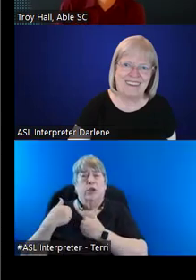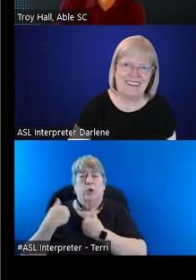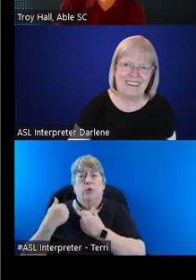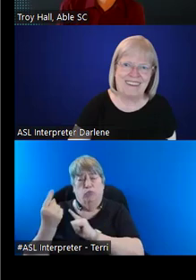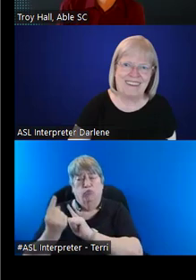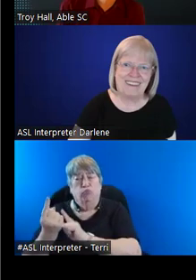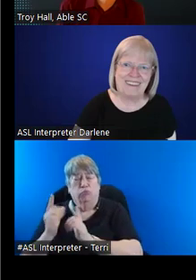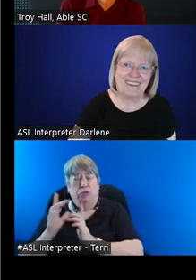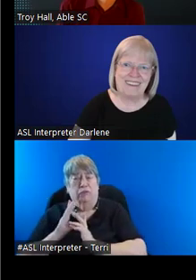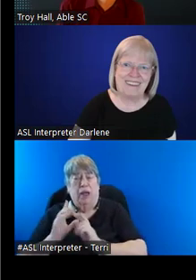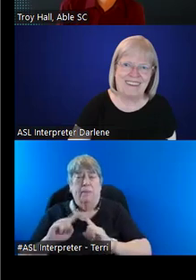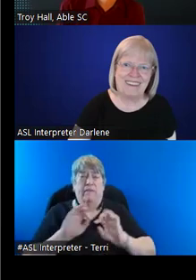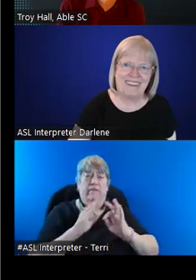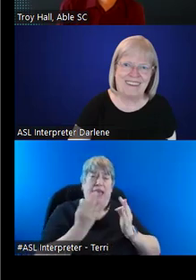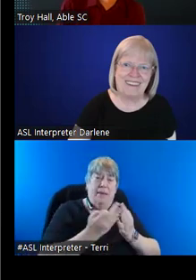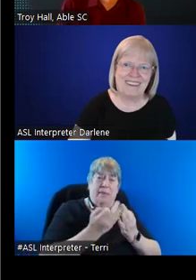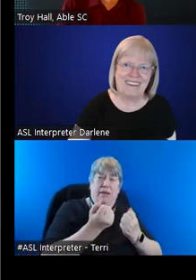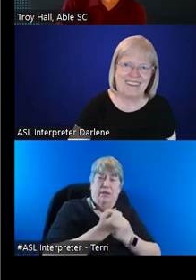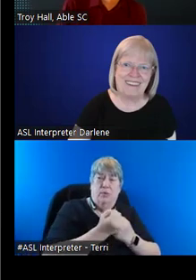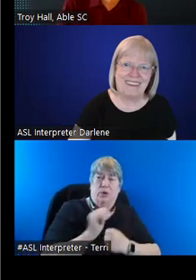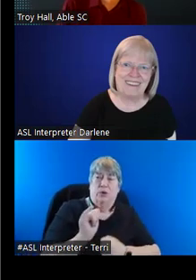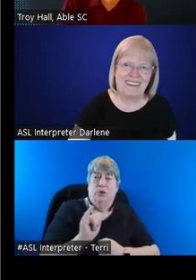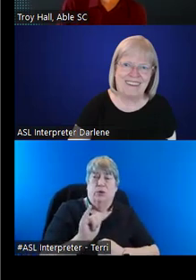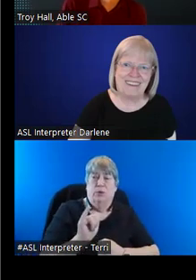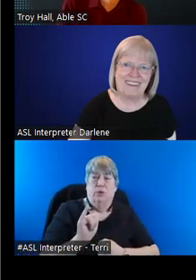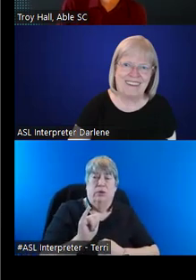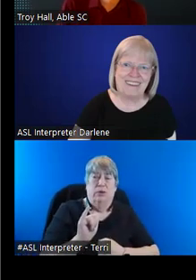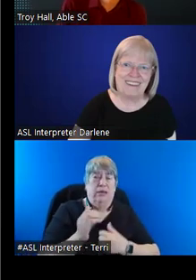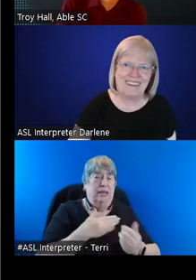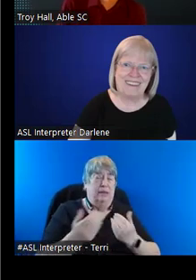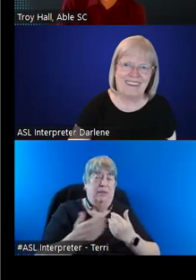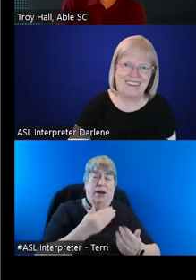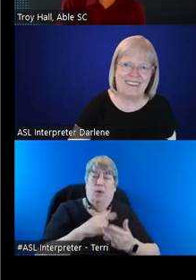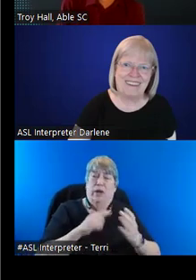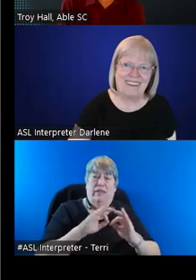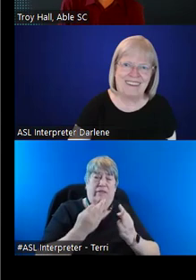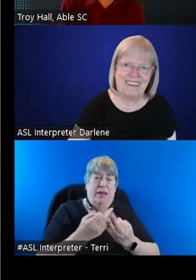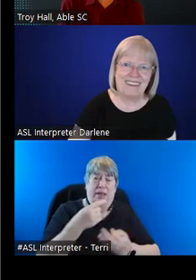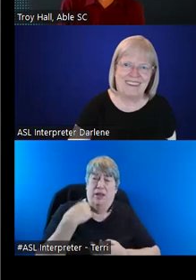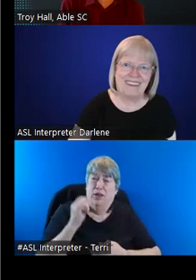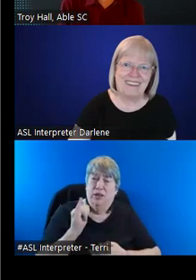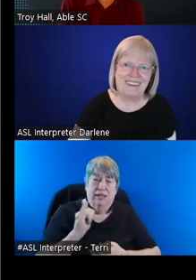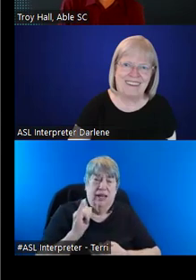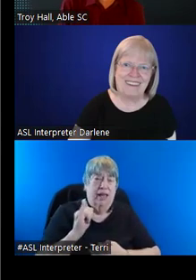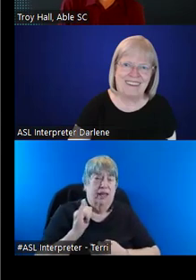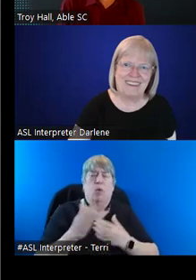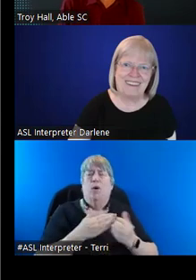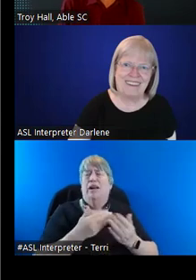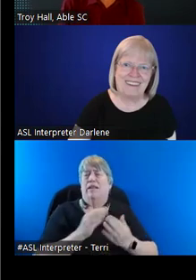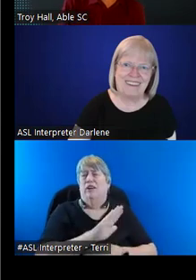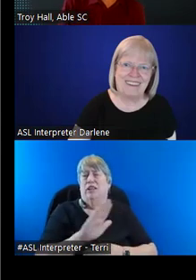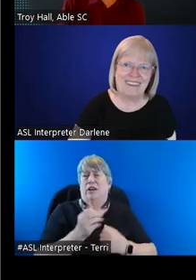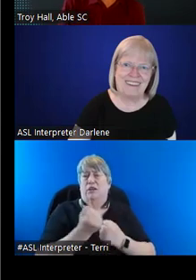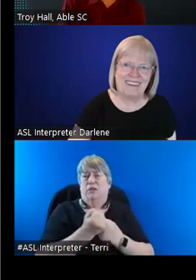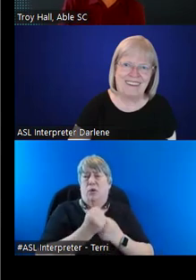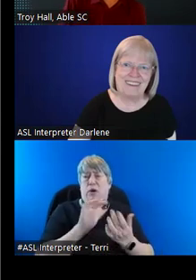essential part of these services, right? No matter what that youth's family looks like, whoever is in their support network, we know that the